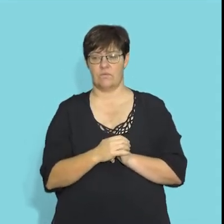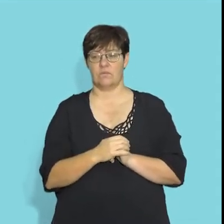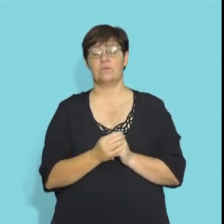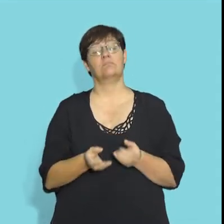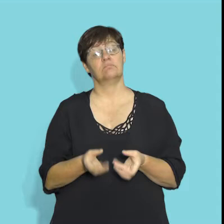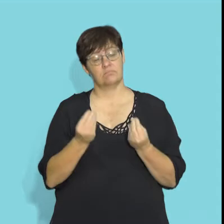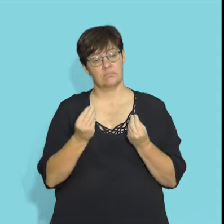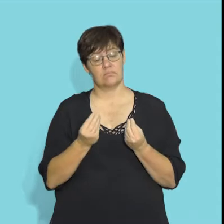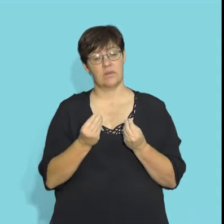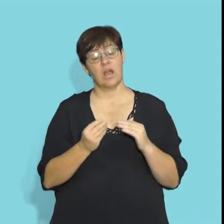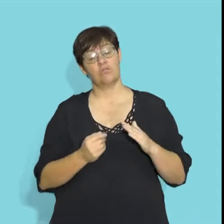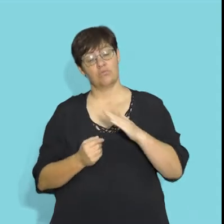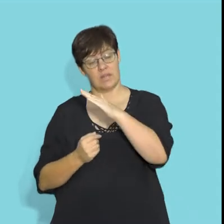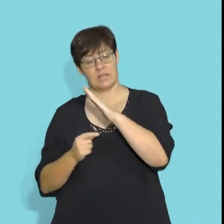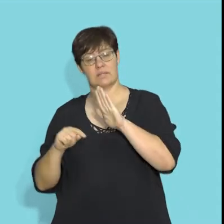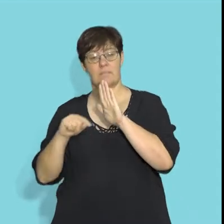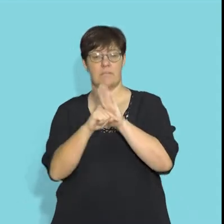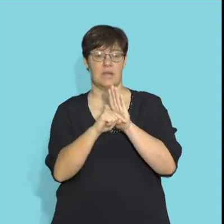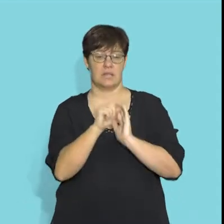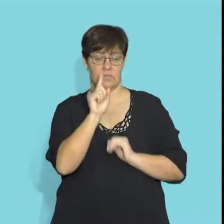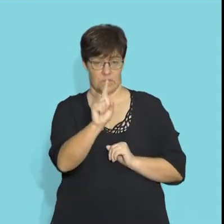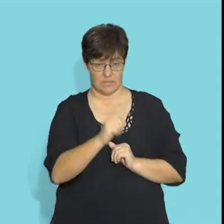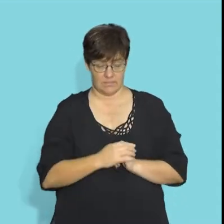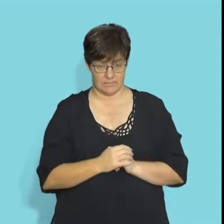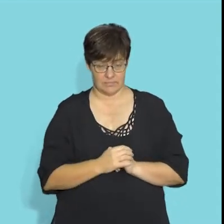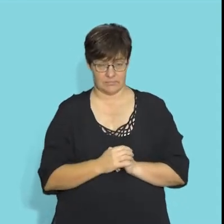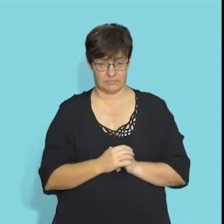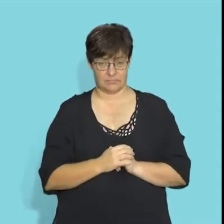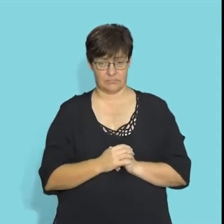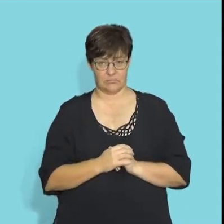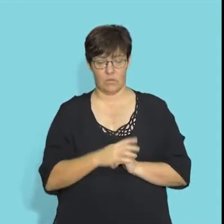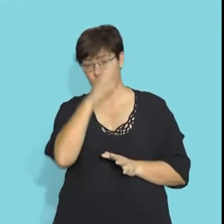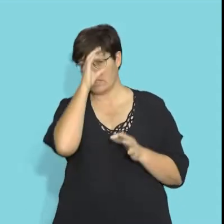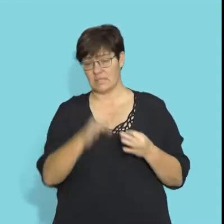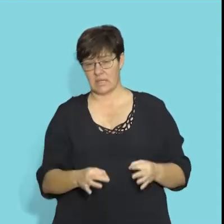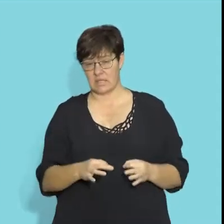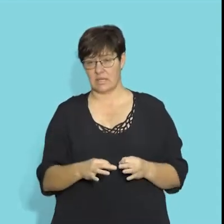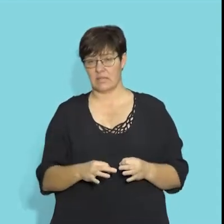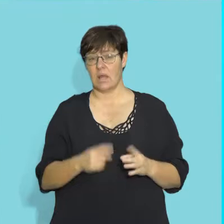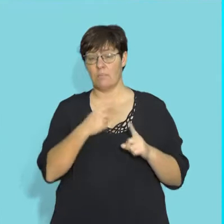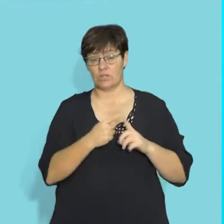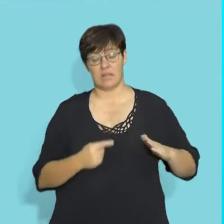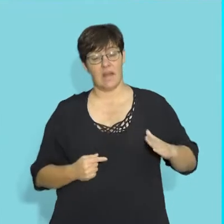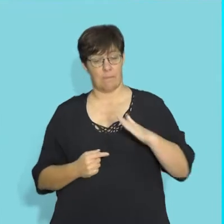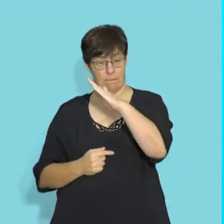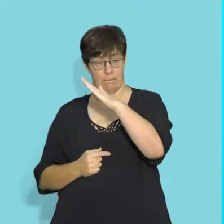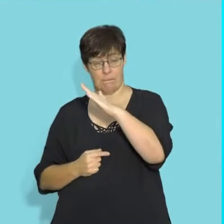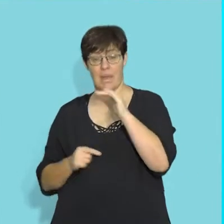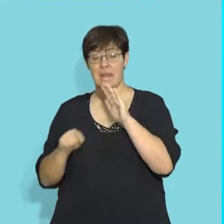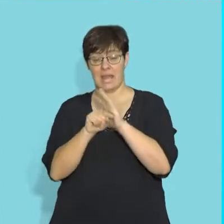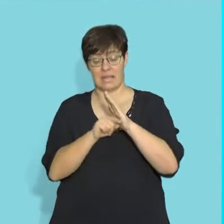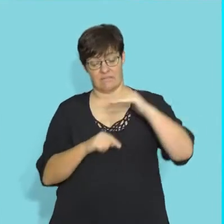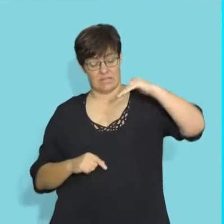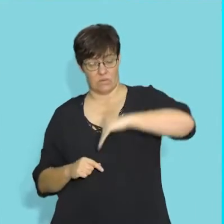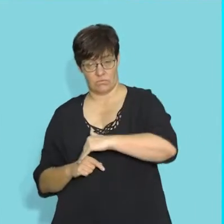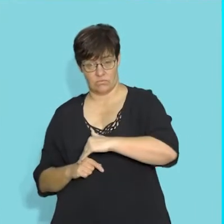And the gradient of the first 2 is minus 1. What did we decide? If it was positive, it was going up. If it was negative, it was going